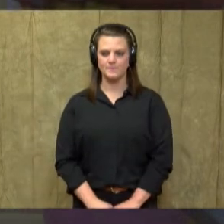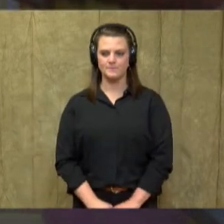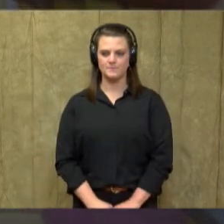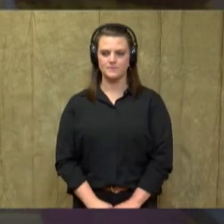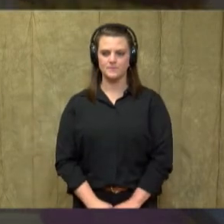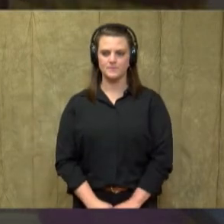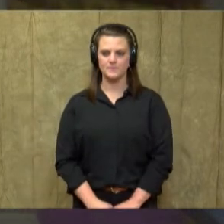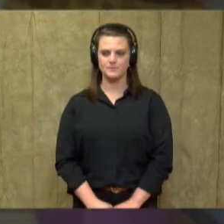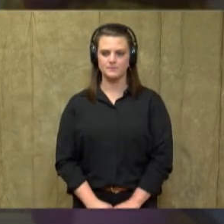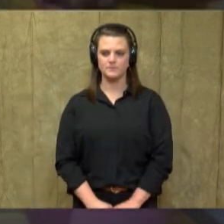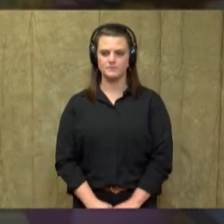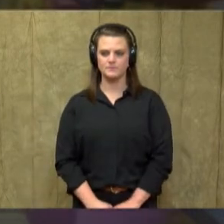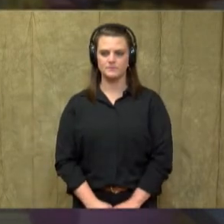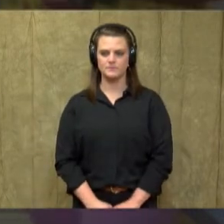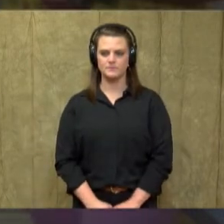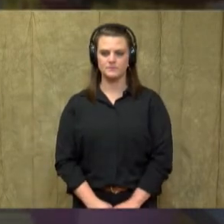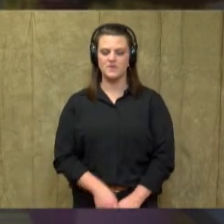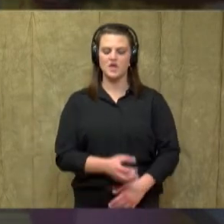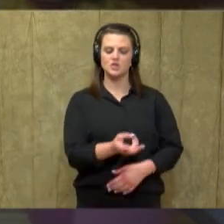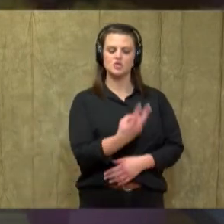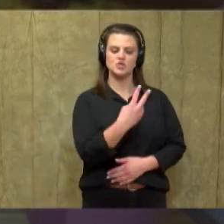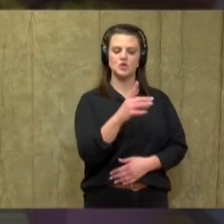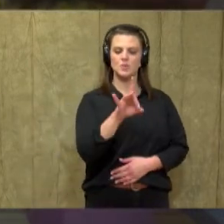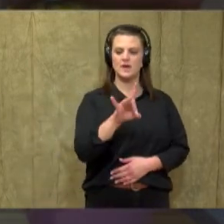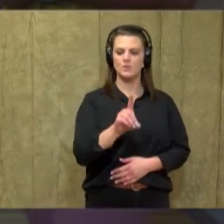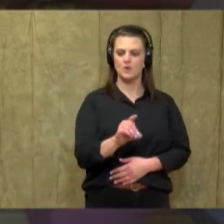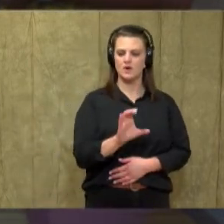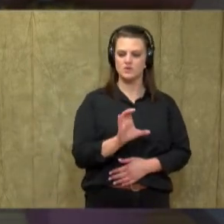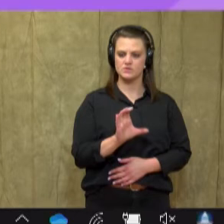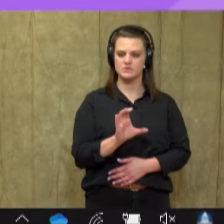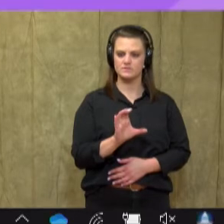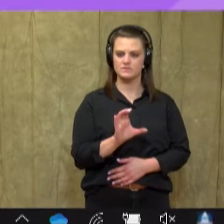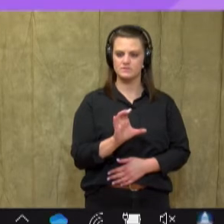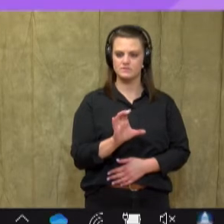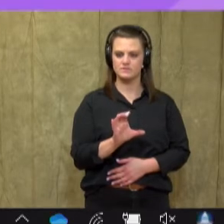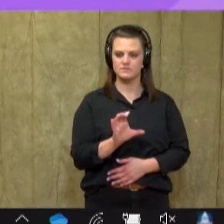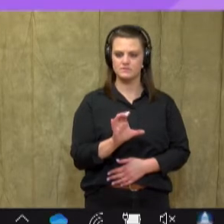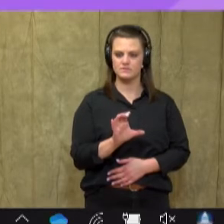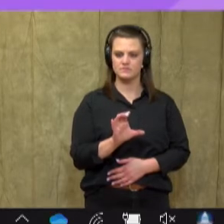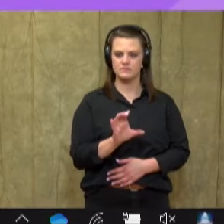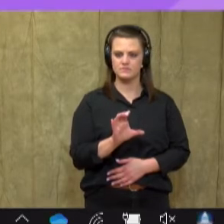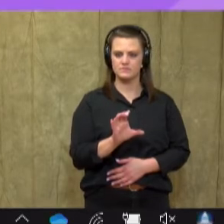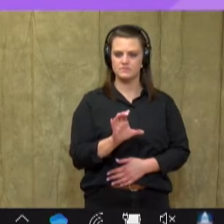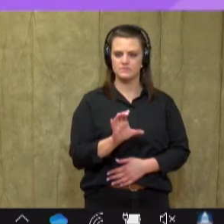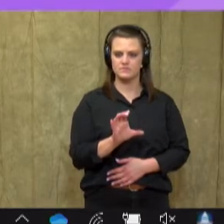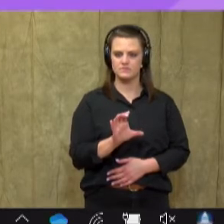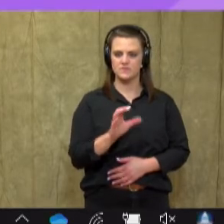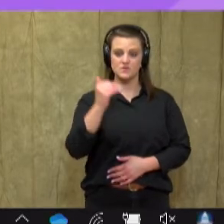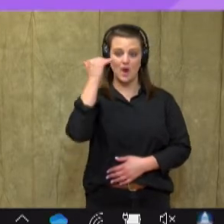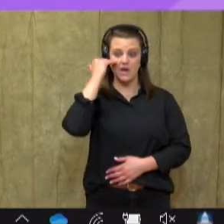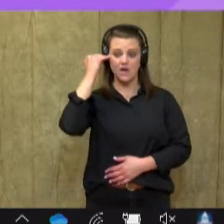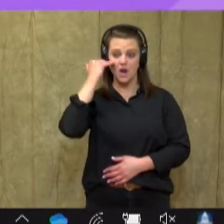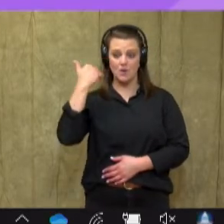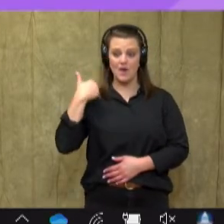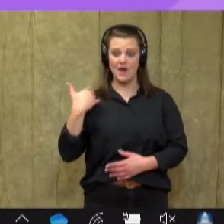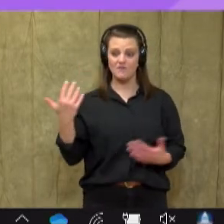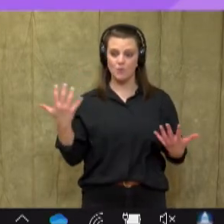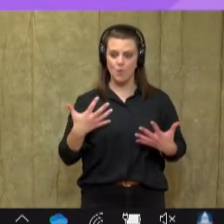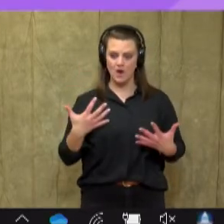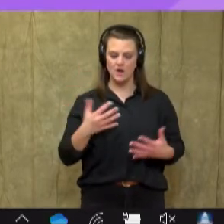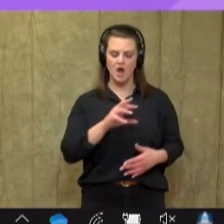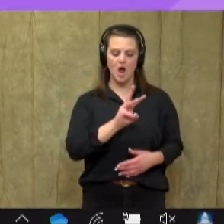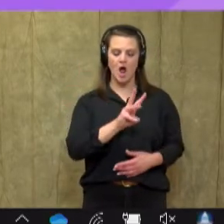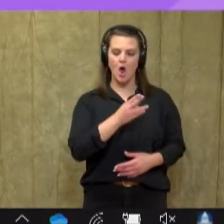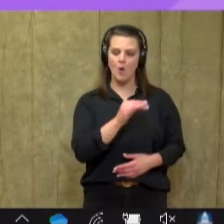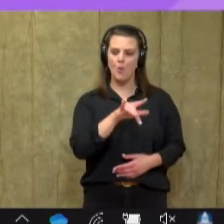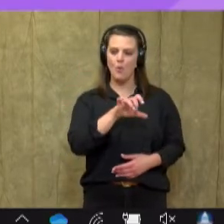All right, let's look at this one, 2 8 hundredths. All right, so I know that I have 2